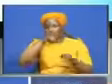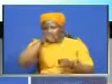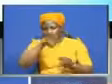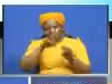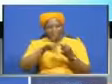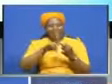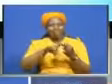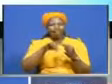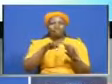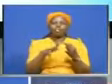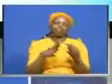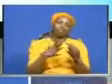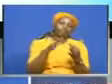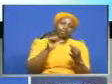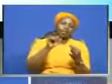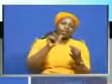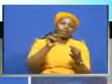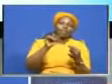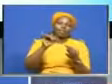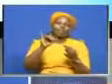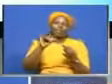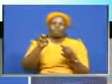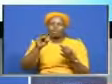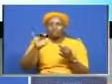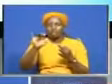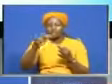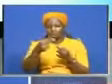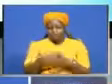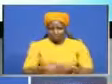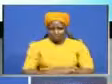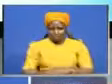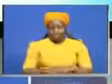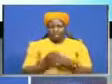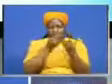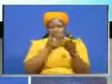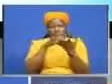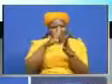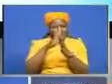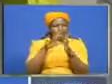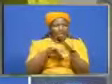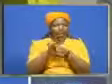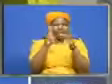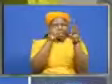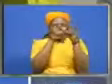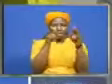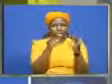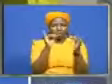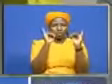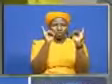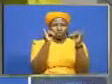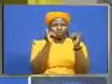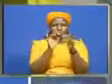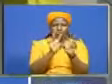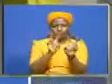sandwiches. Details of this interesting story and others in our International Business Roundup.